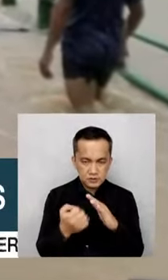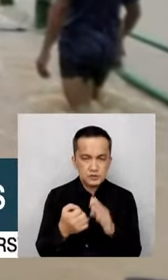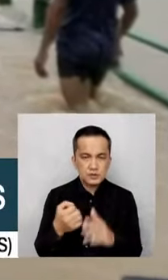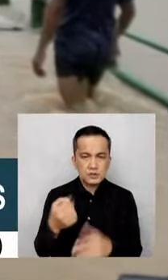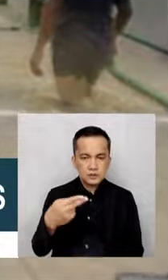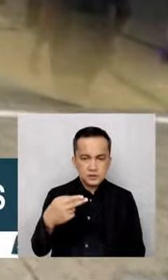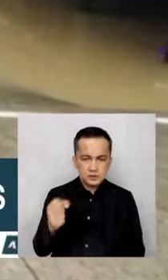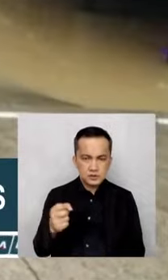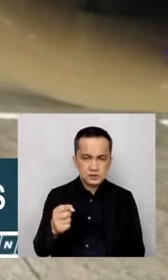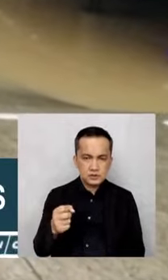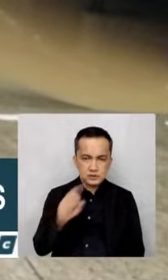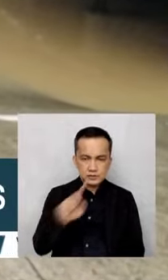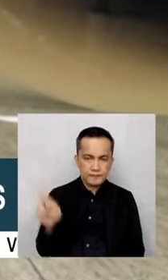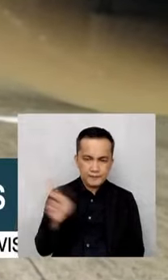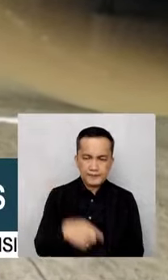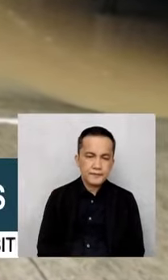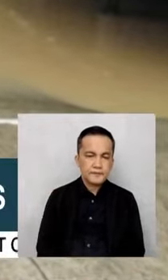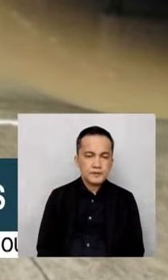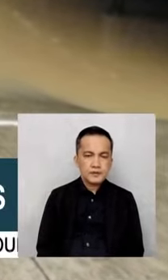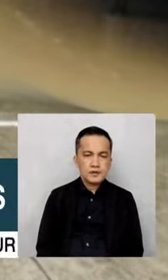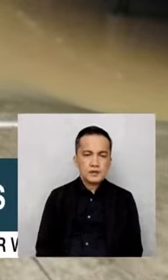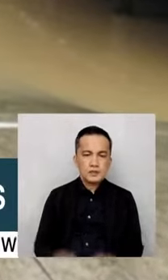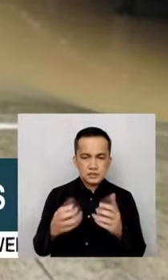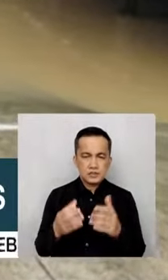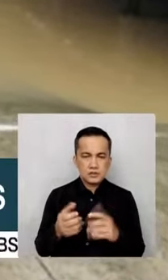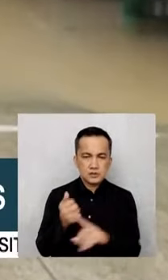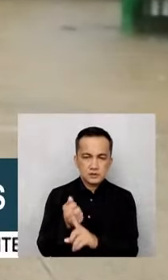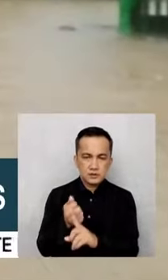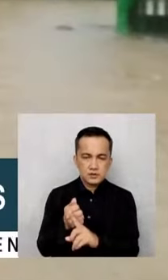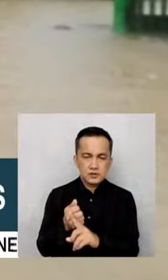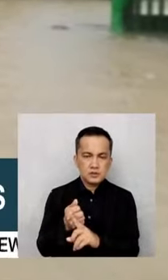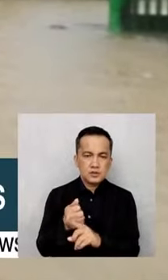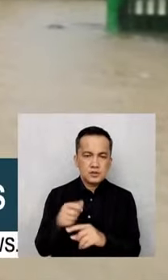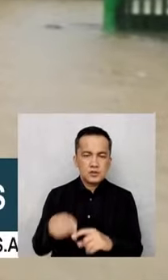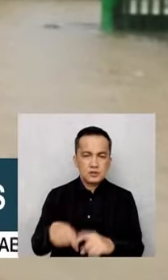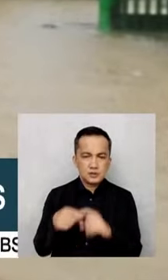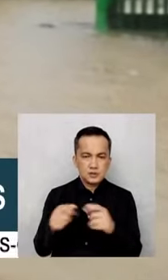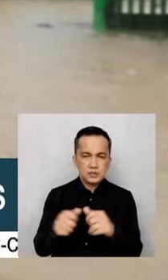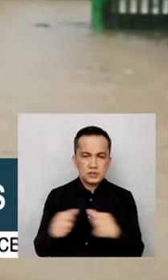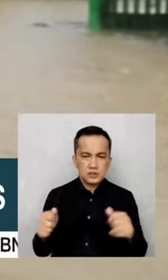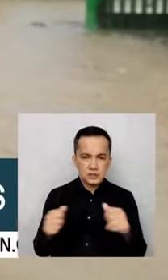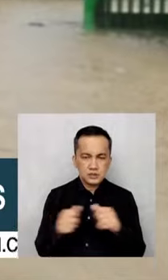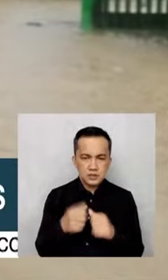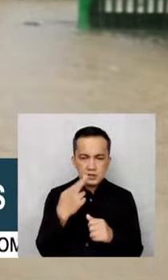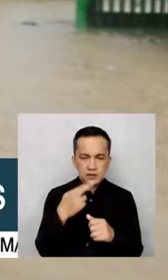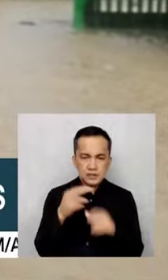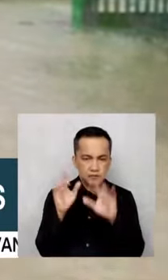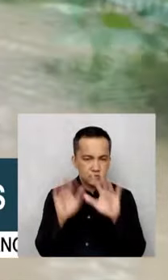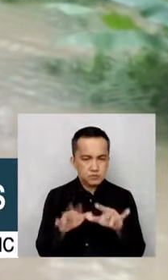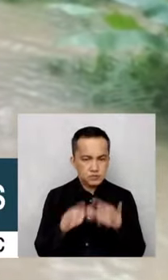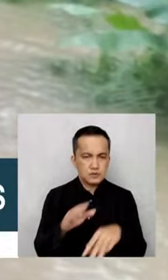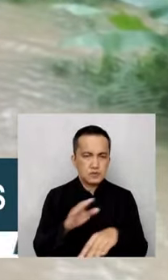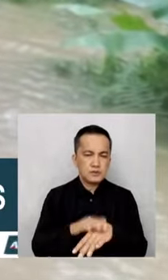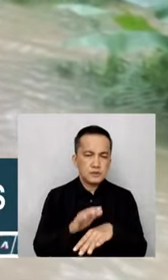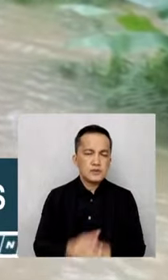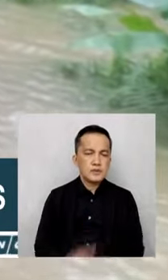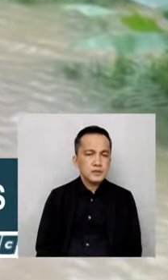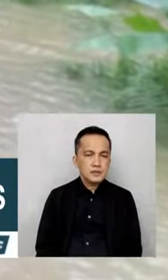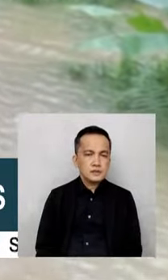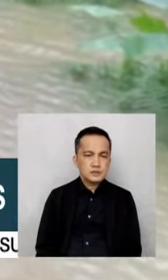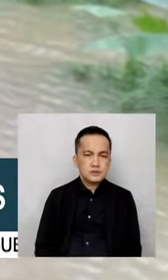still canceled, as classes are automatically suspended in areas under red rainfall warning, based on the Department